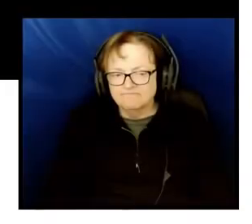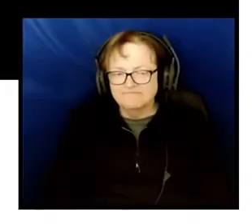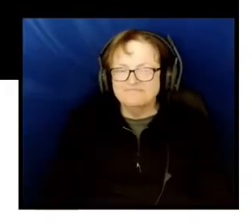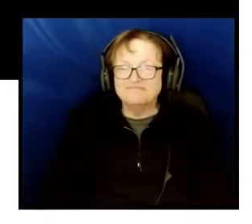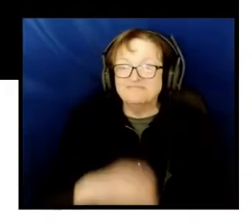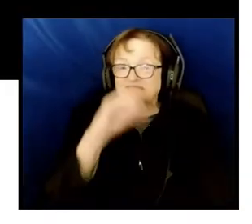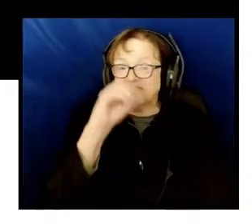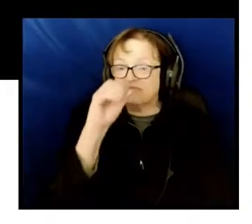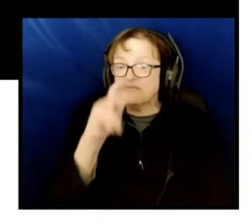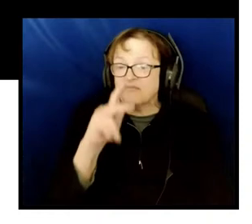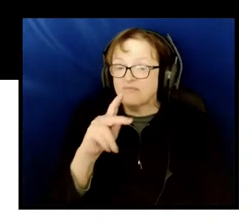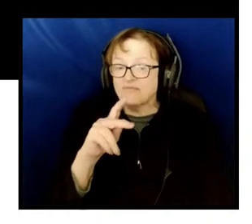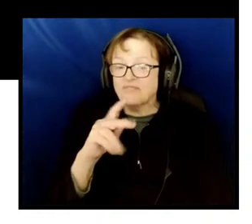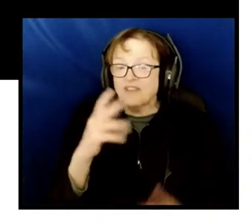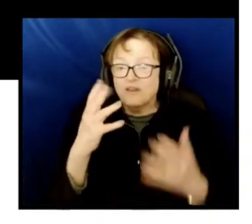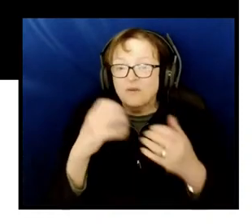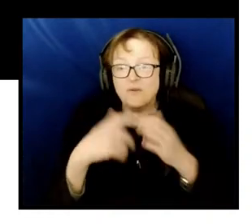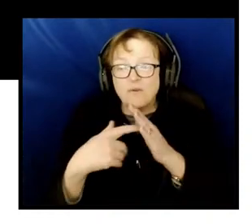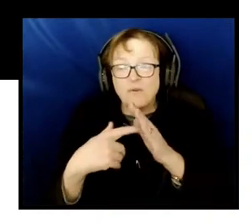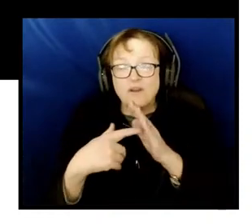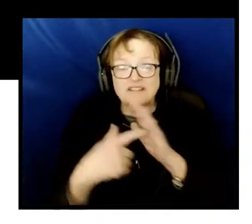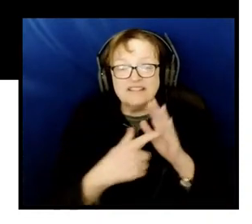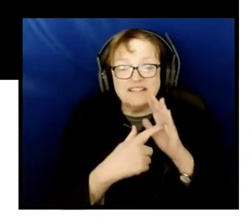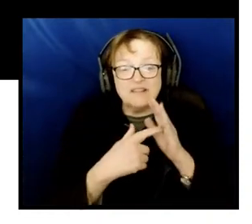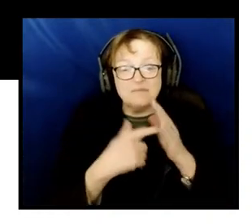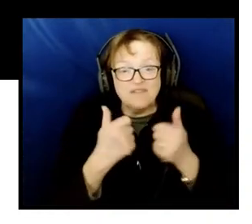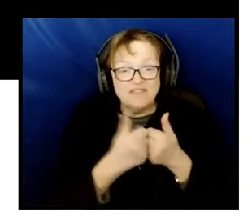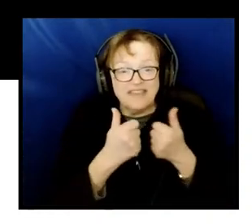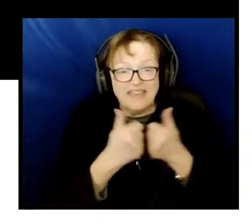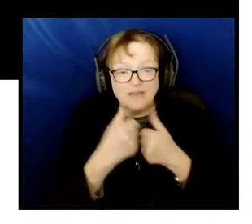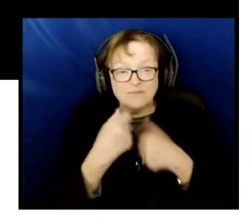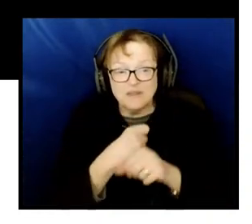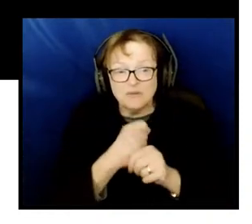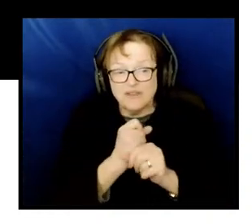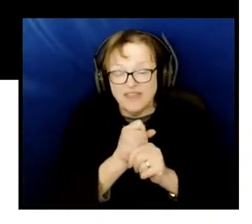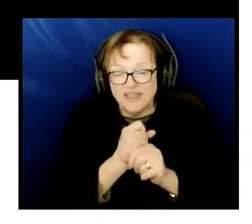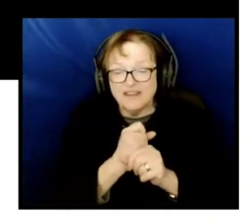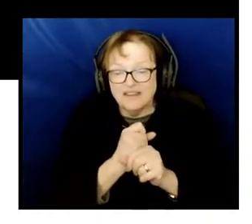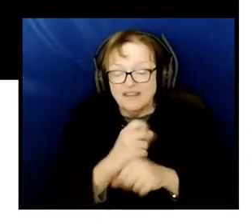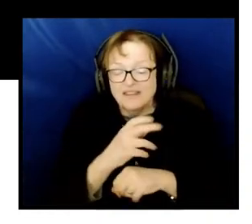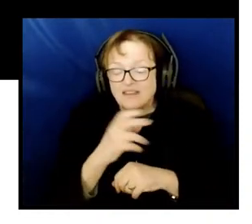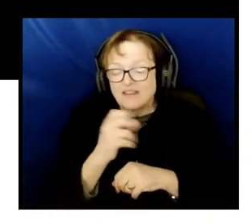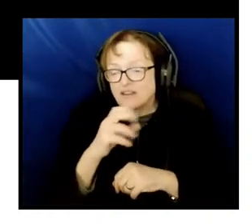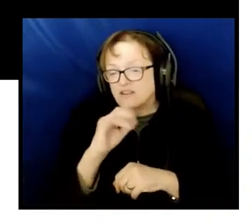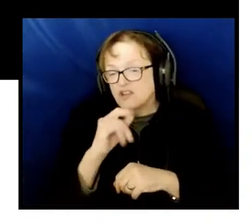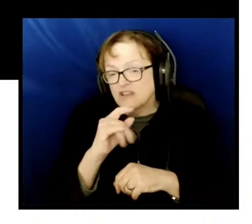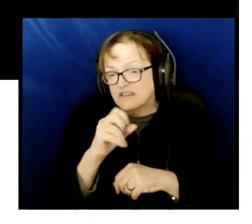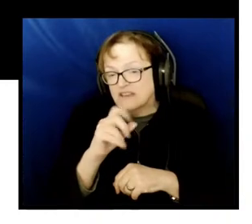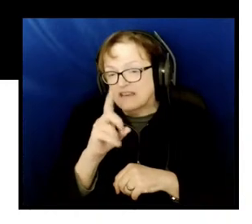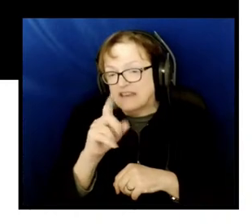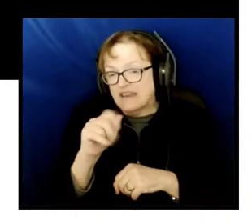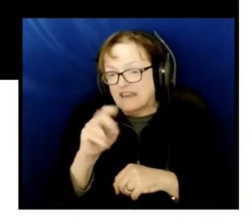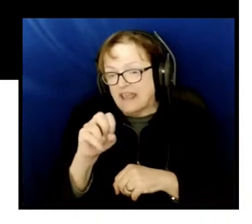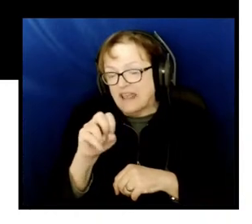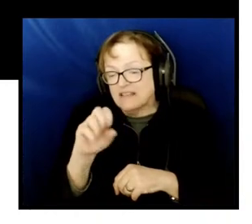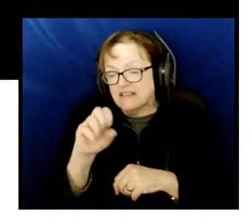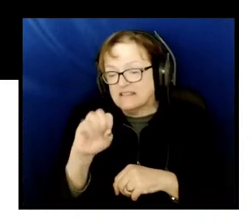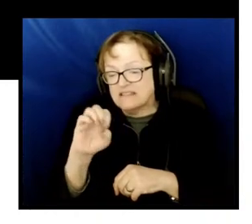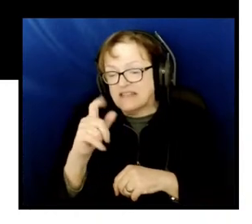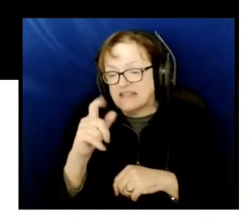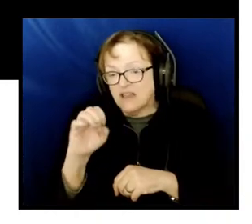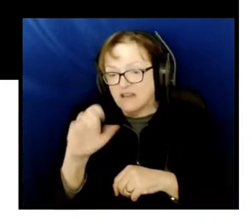Okay, so I just wanted to walk you a little through the games that we created from the Wheel of Awareness by Dr. Danielle Spiegel from UCLA. The first one is